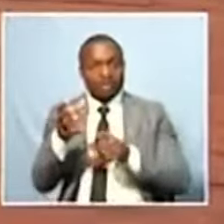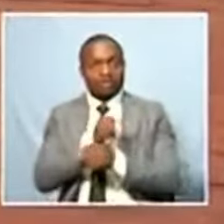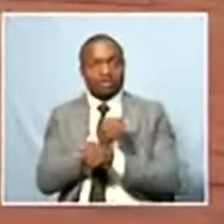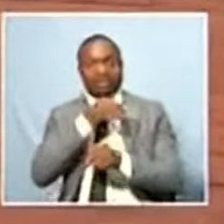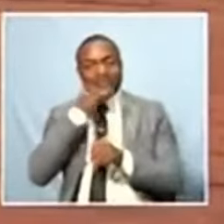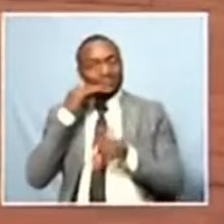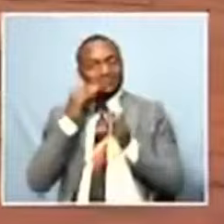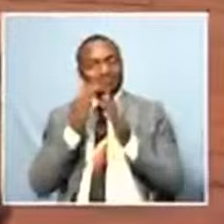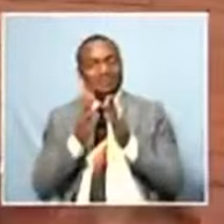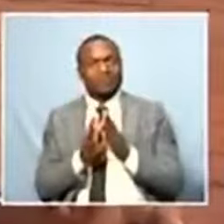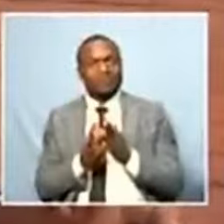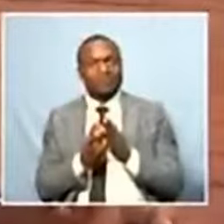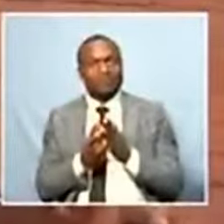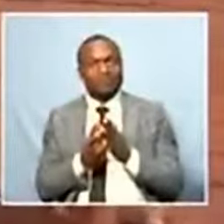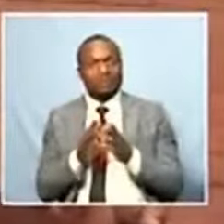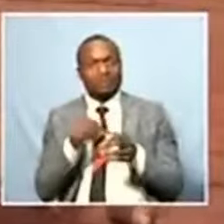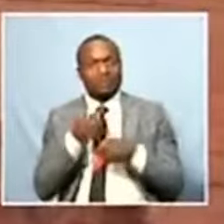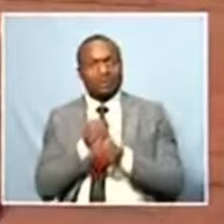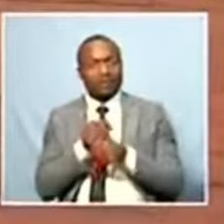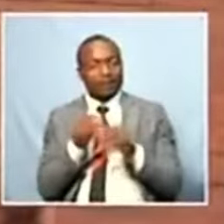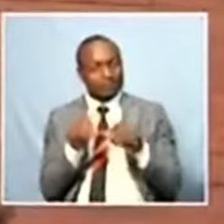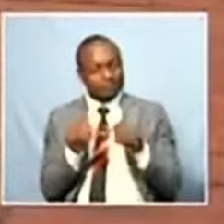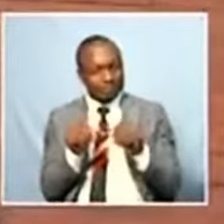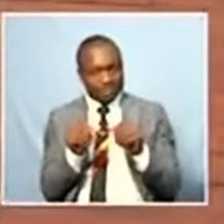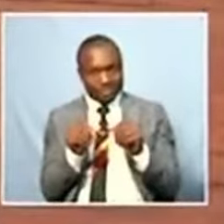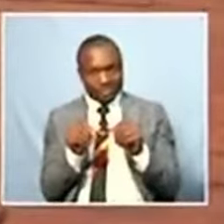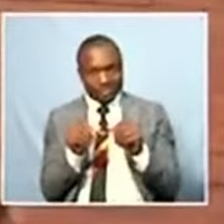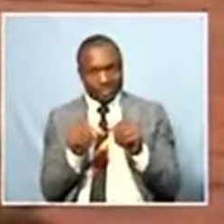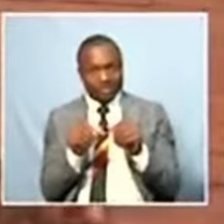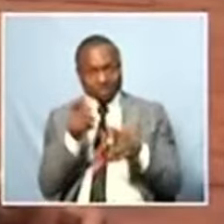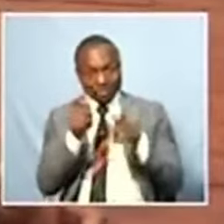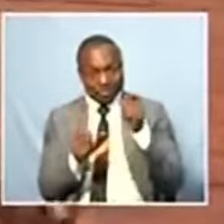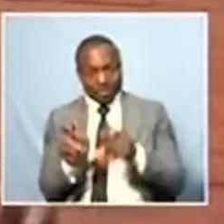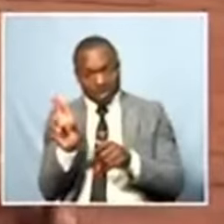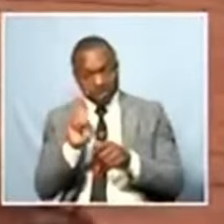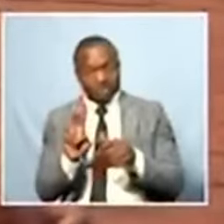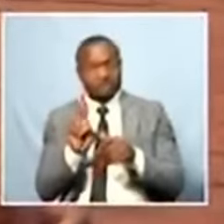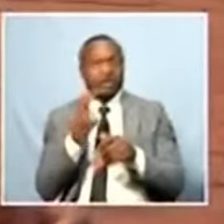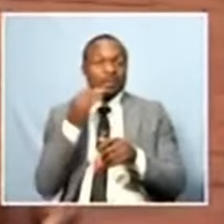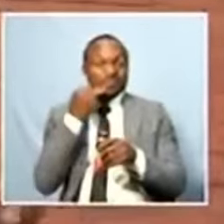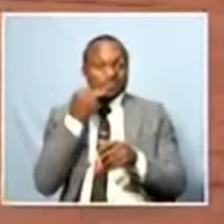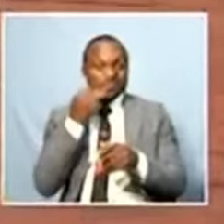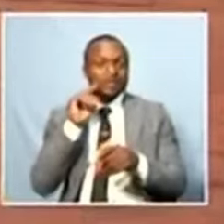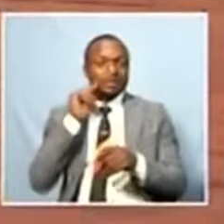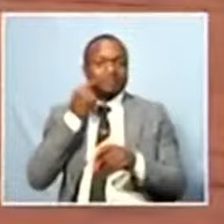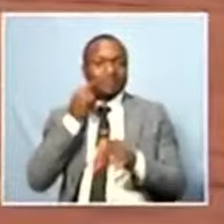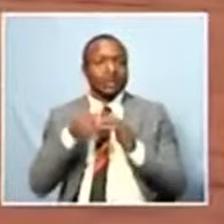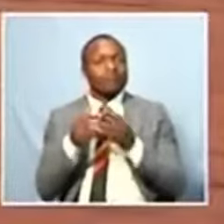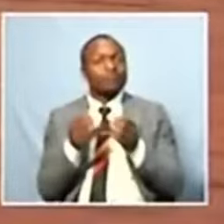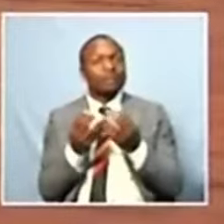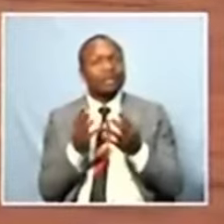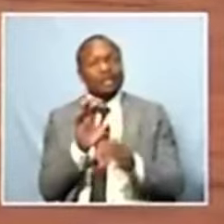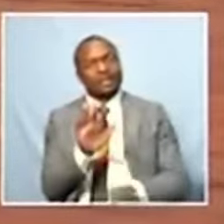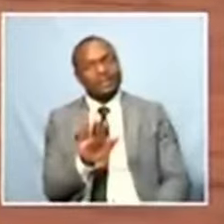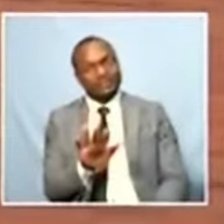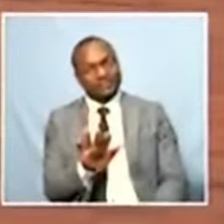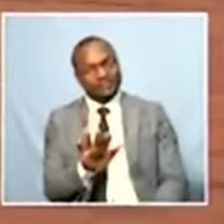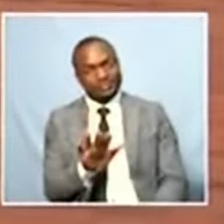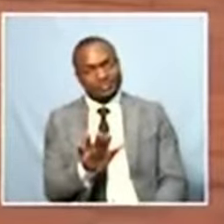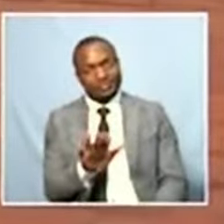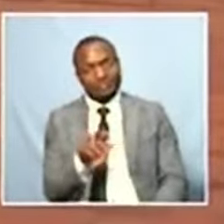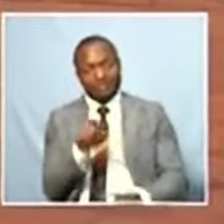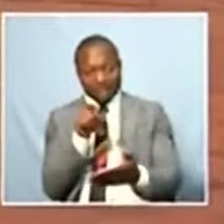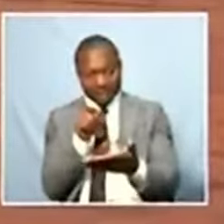farmer into powdered milk so that people can say use for biscuits or use for sweets? How many of those are there? So